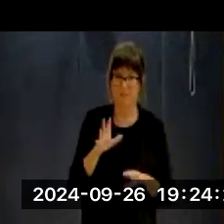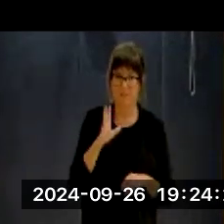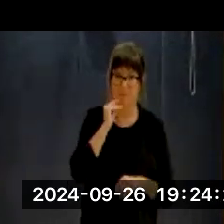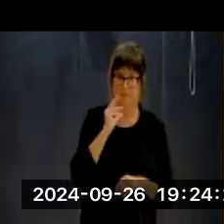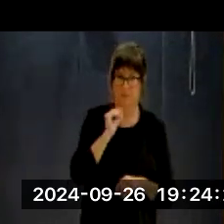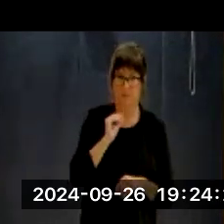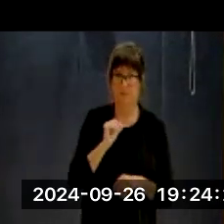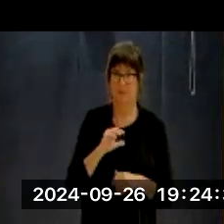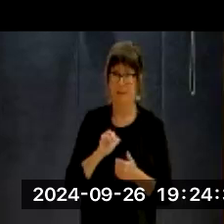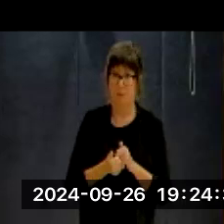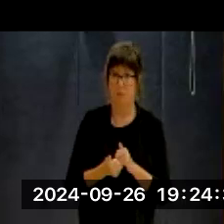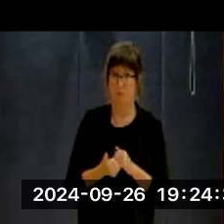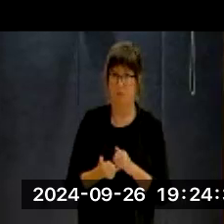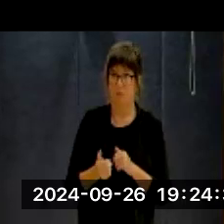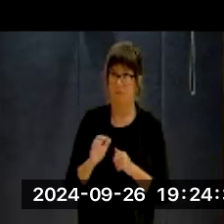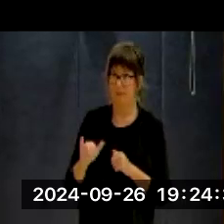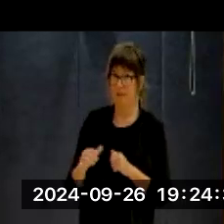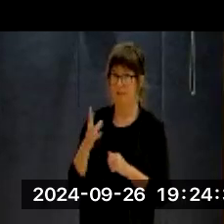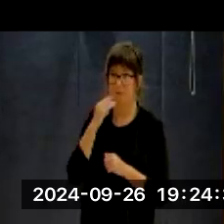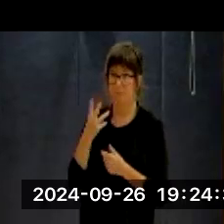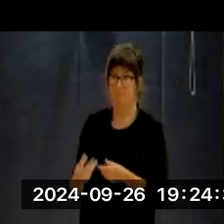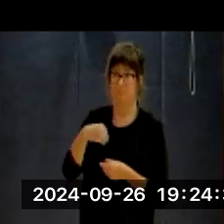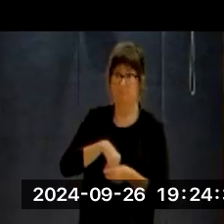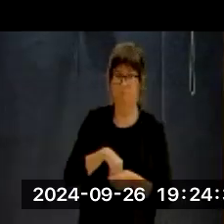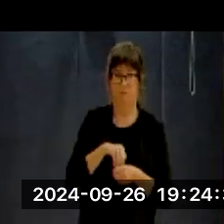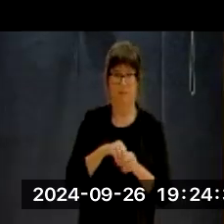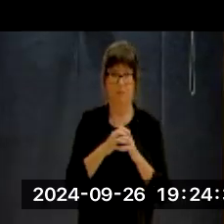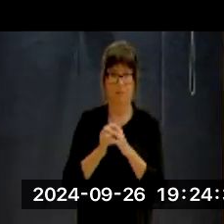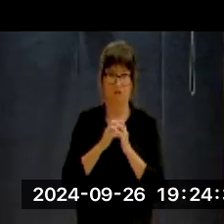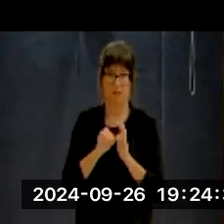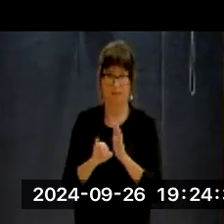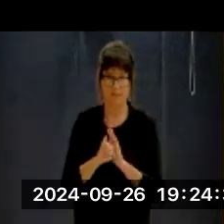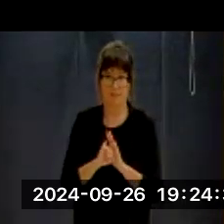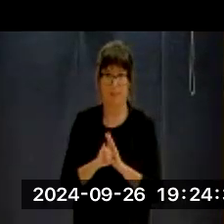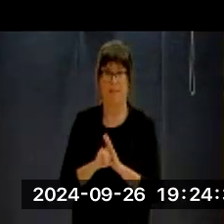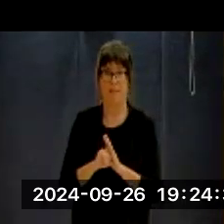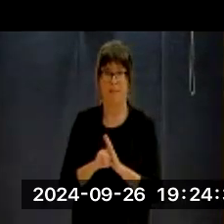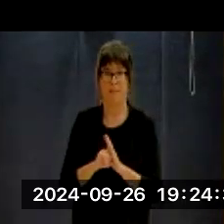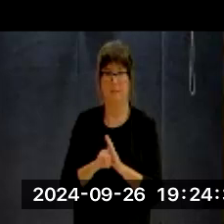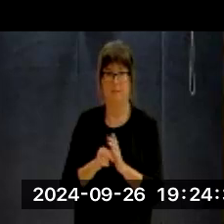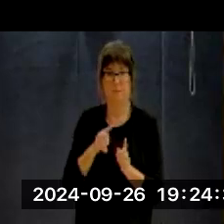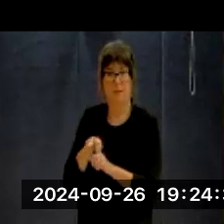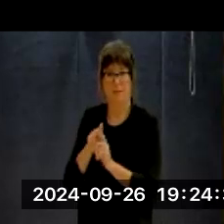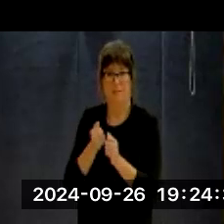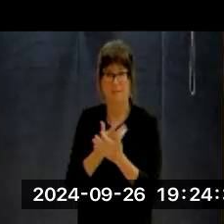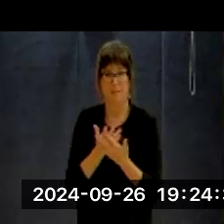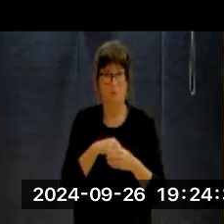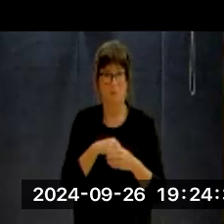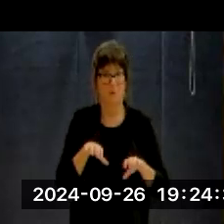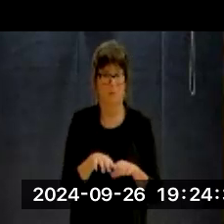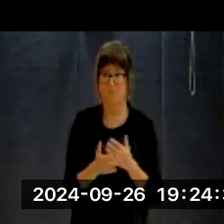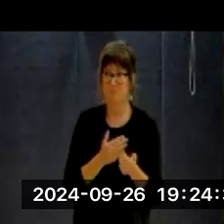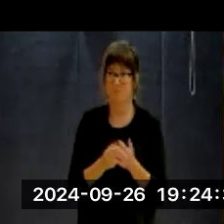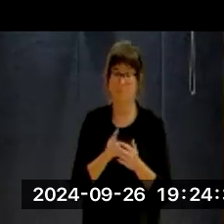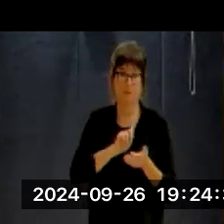to incorporate that lived experience and intersectional identity into everything that we do, whether it's